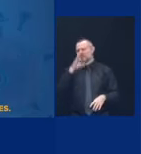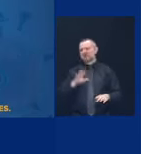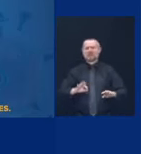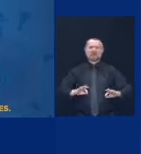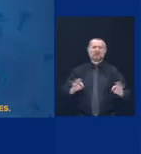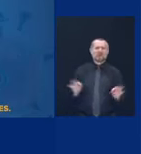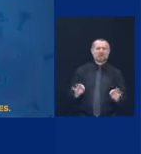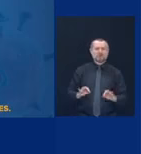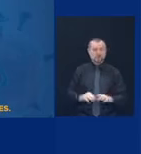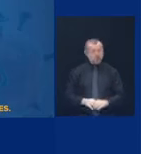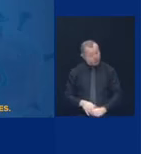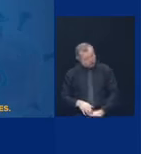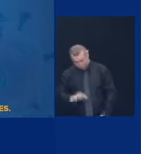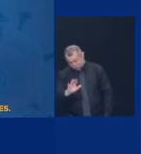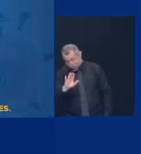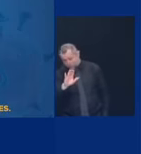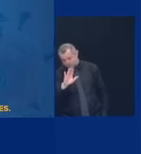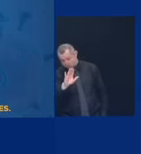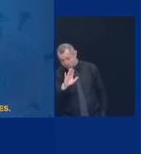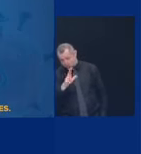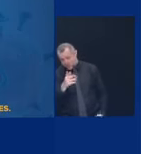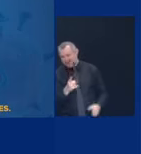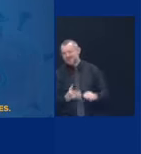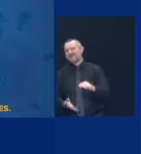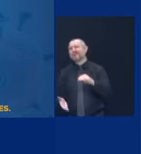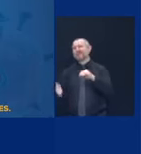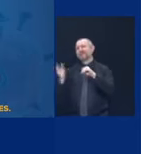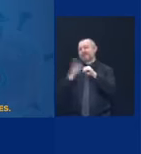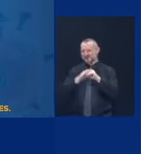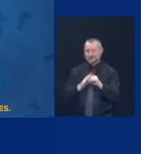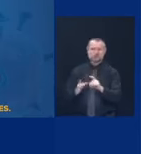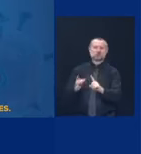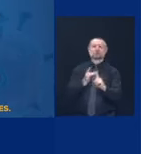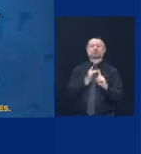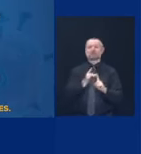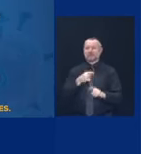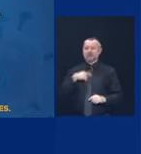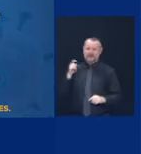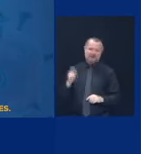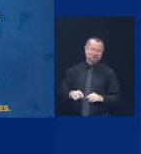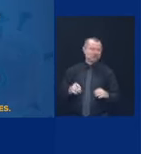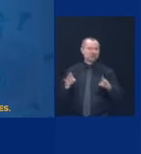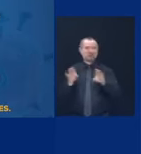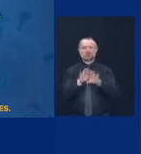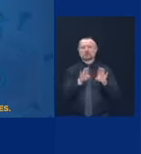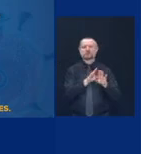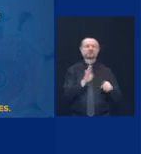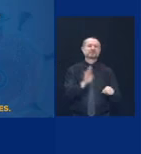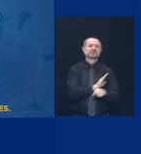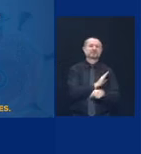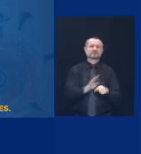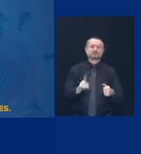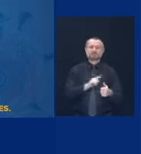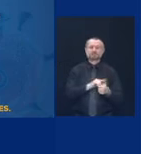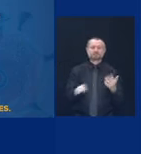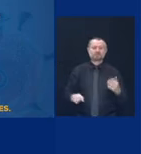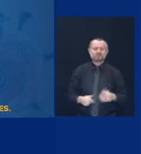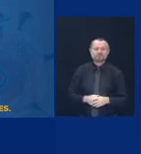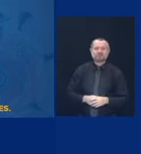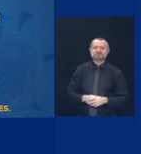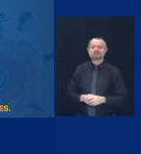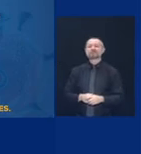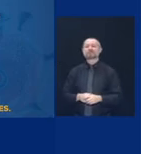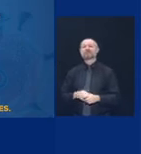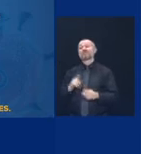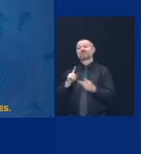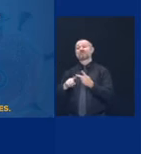up. There are more restrictions to slow the economy. That's bad for business. Rates go up, you